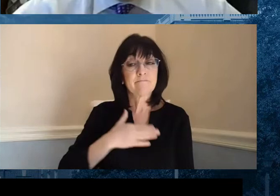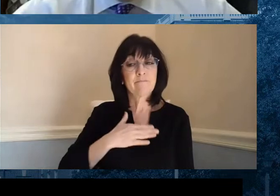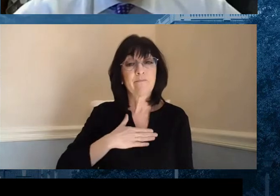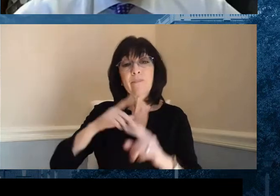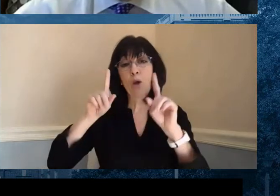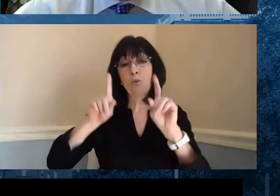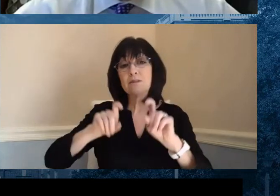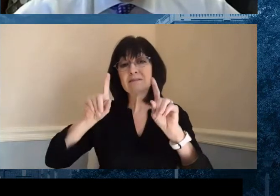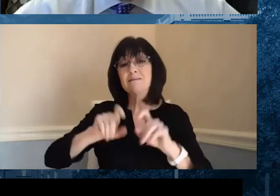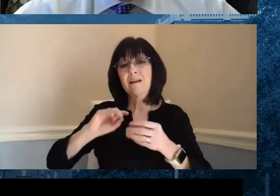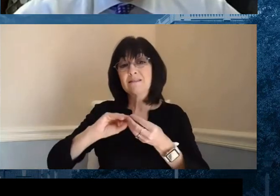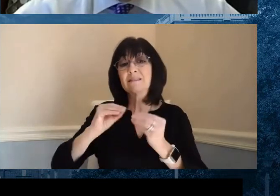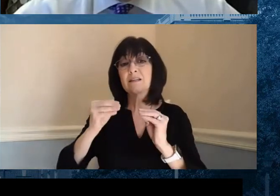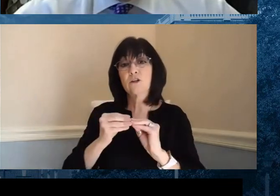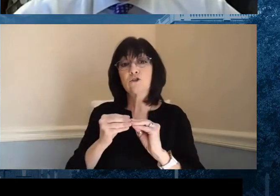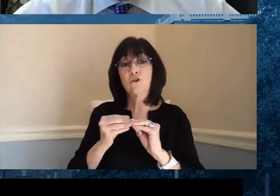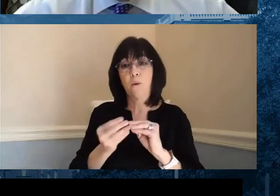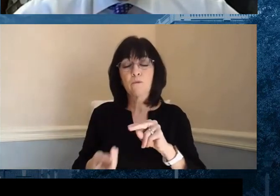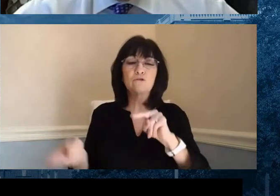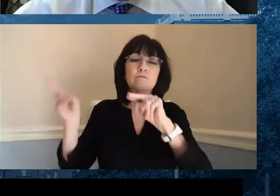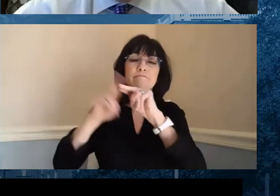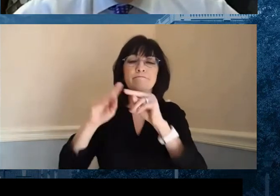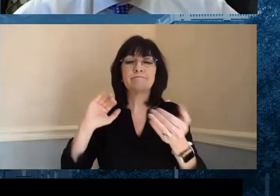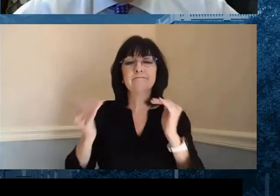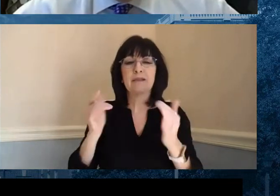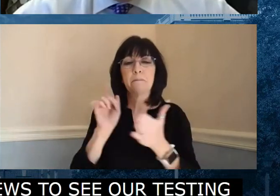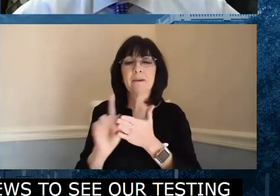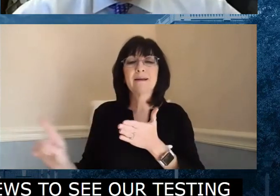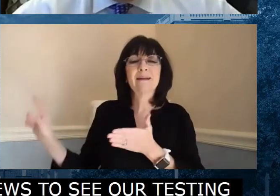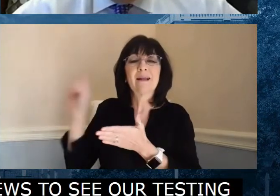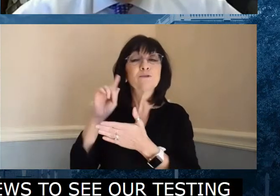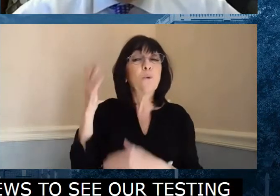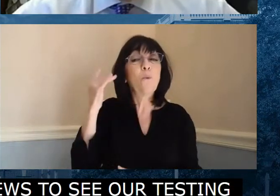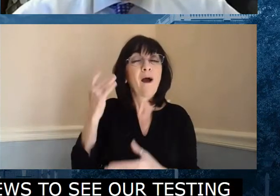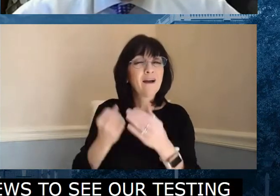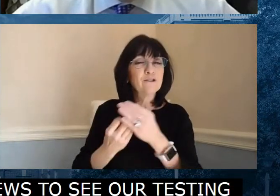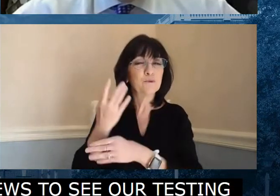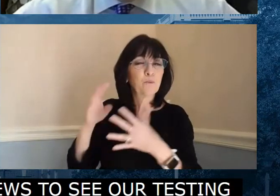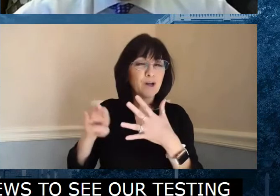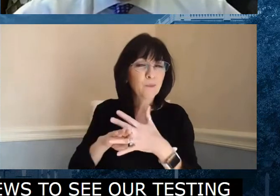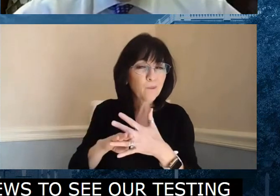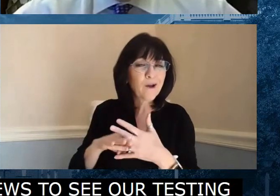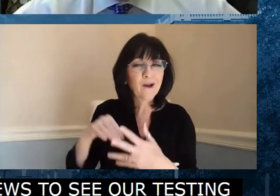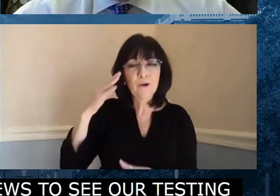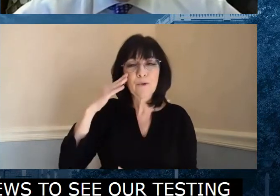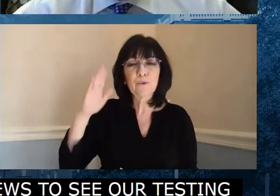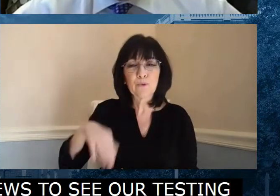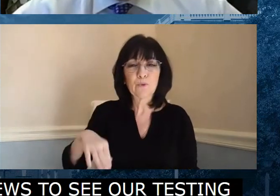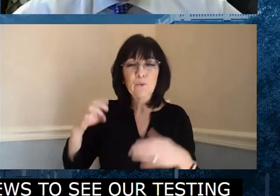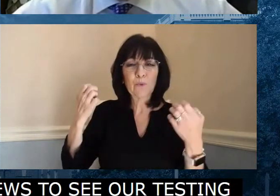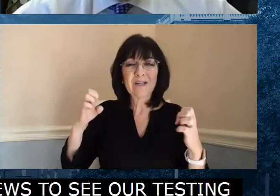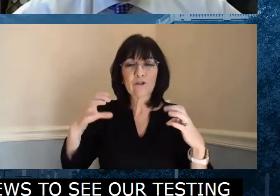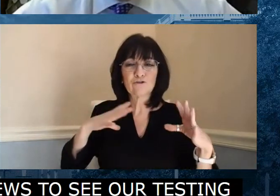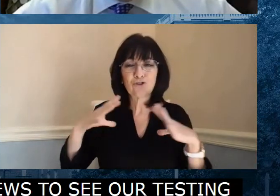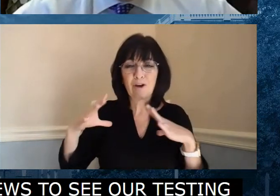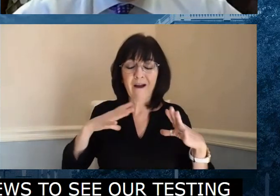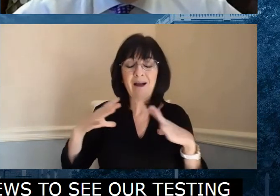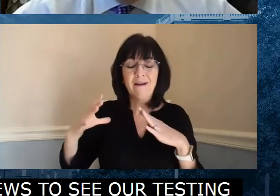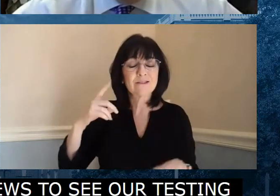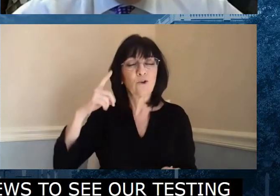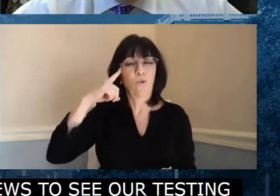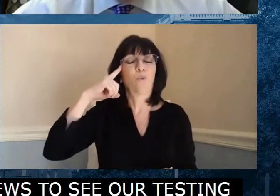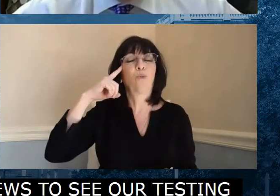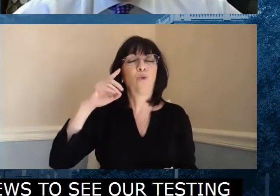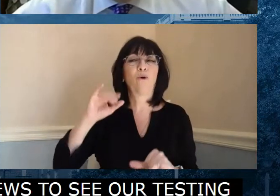week. We knew that with people traveling around spring break time and the holidays that there could be that possibility. So we're excited